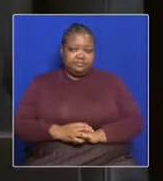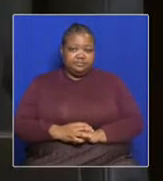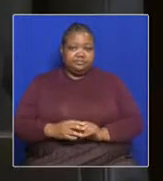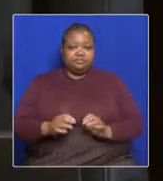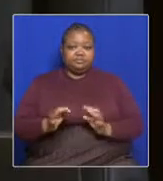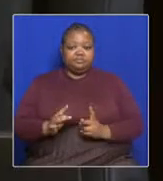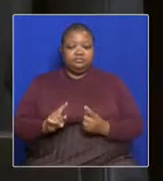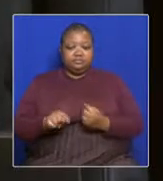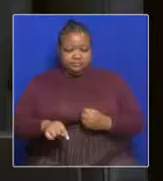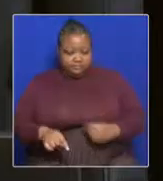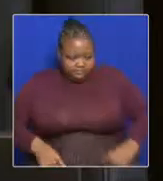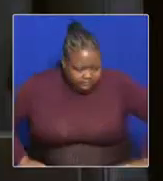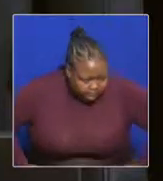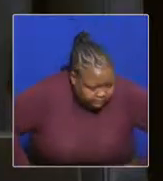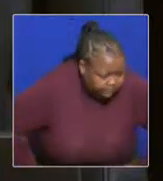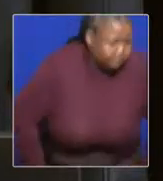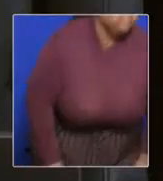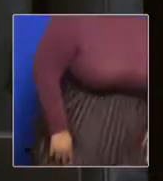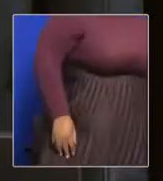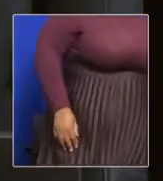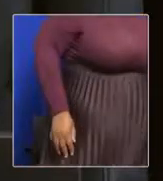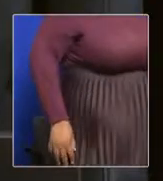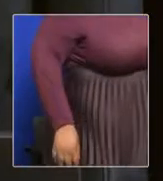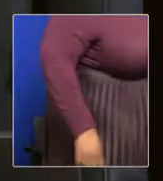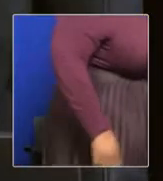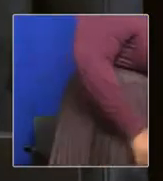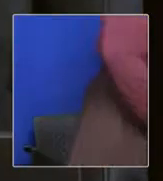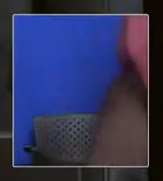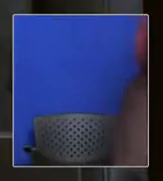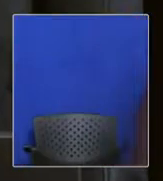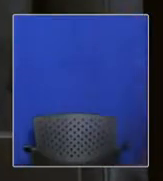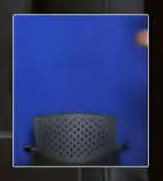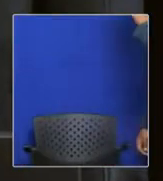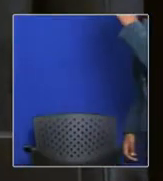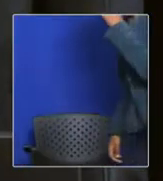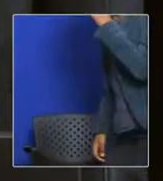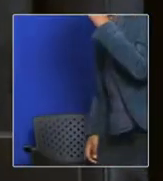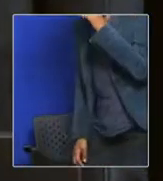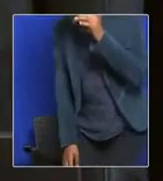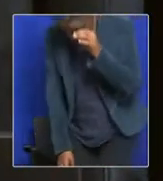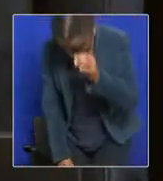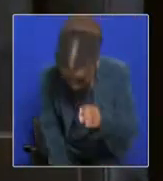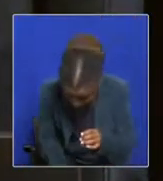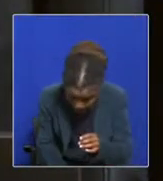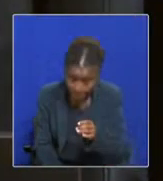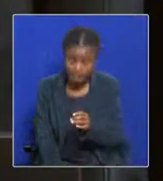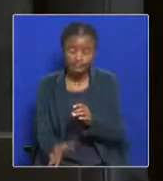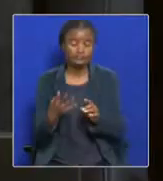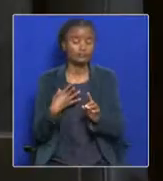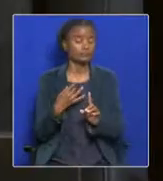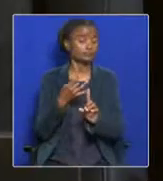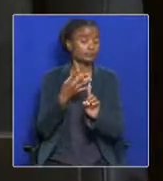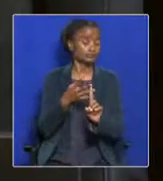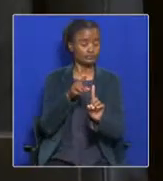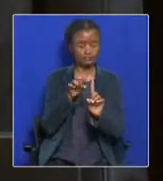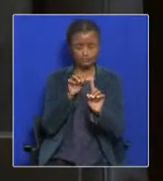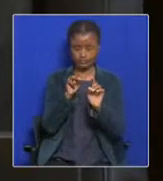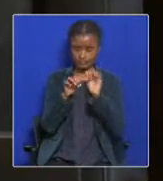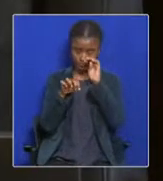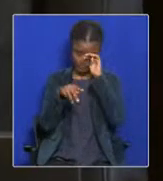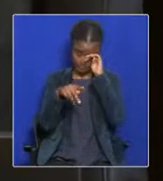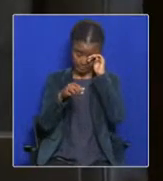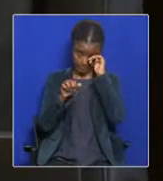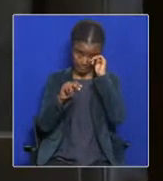when you speak to Warrant Officer Mpangase to take samples, what in fact do you say to him? There's